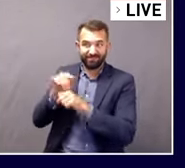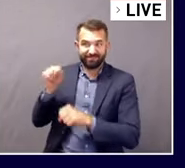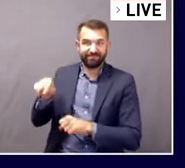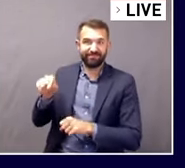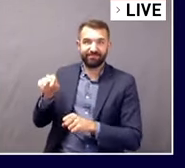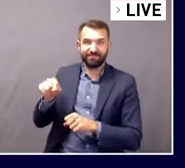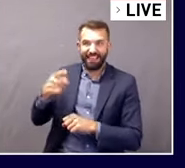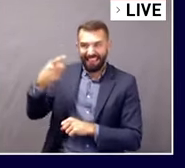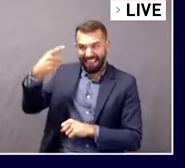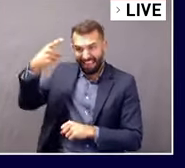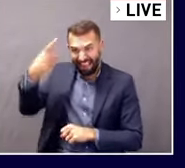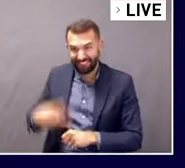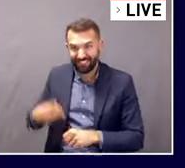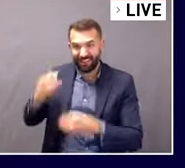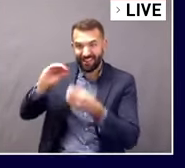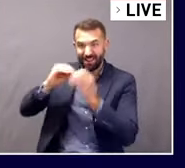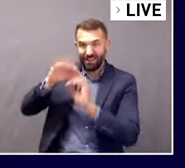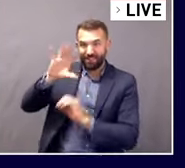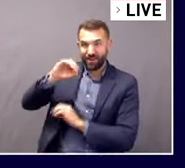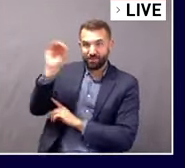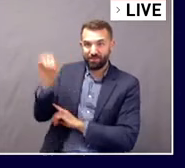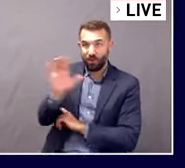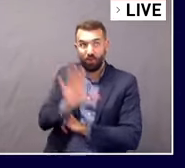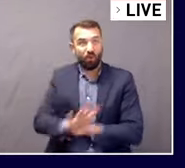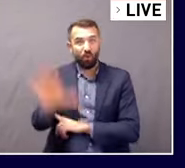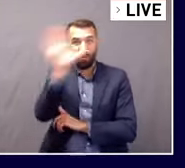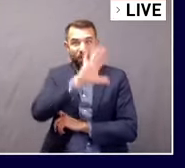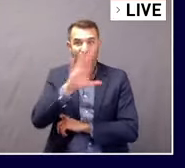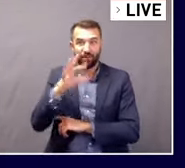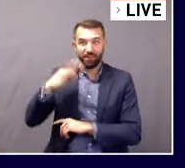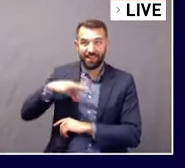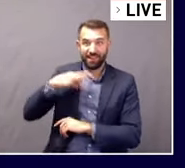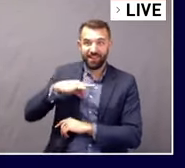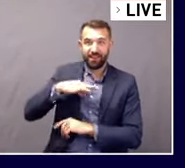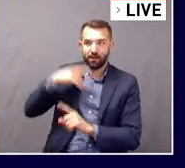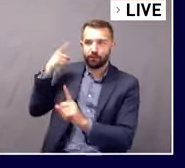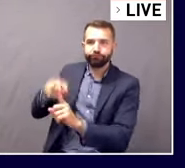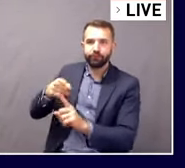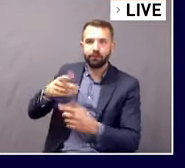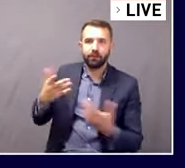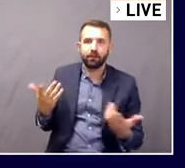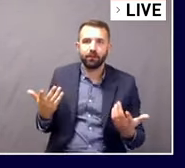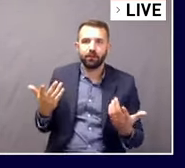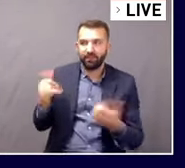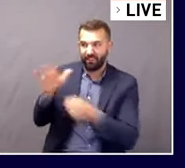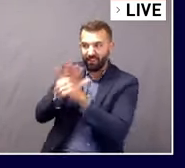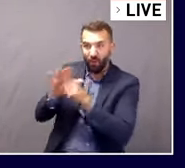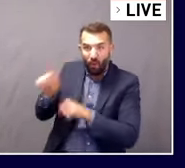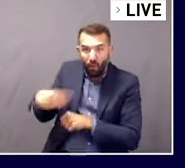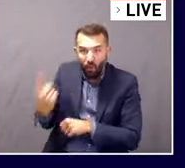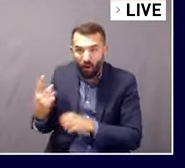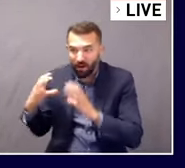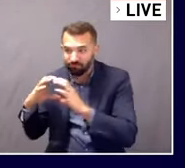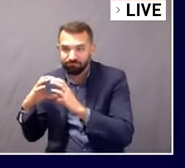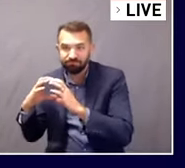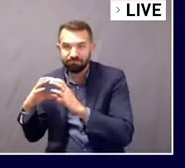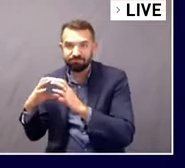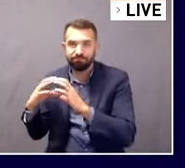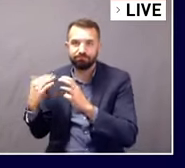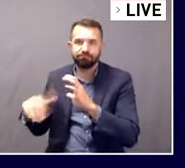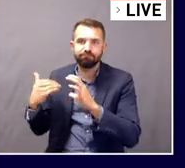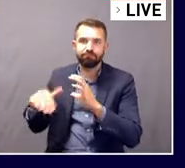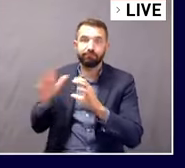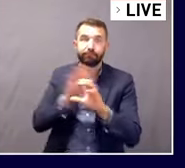while there are outbreaks across that county, what we know as a statewide matter is that the virus is